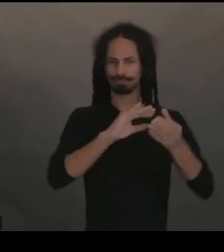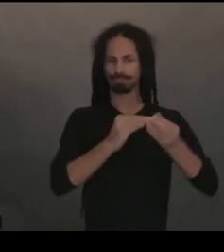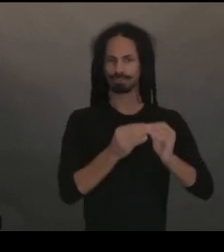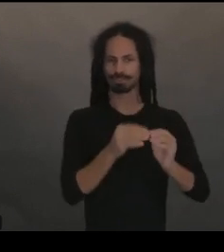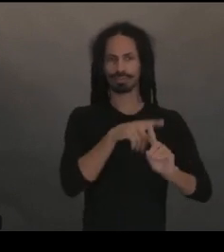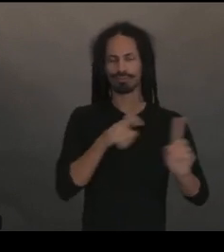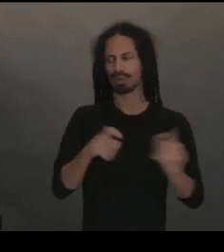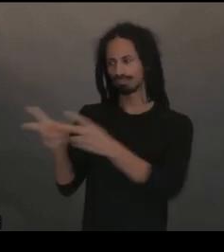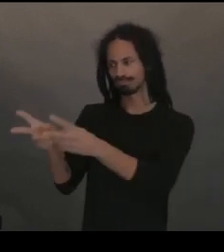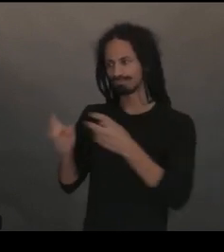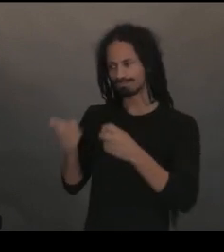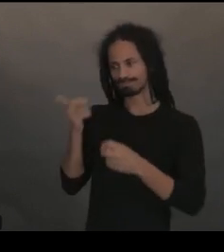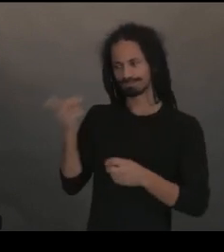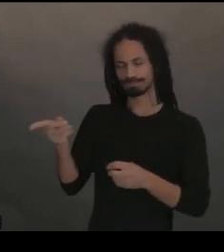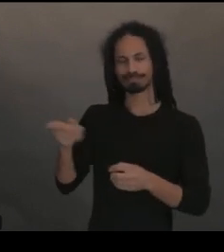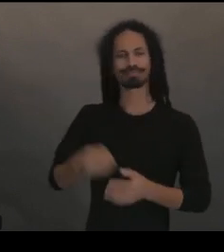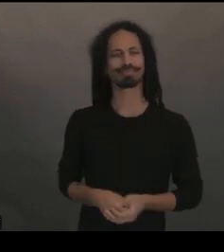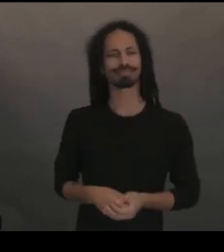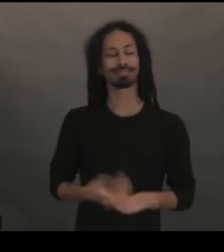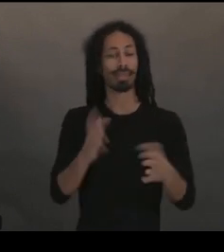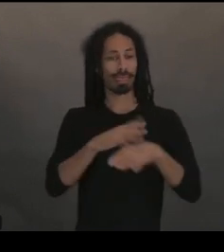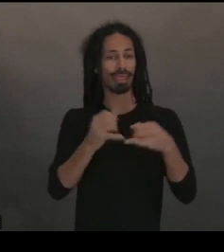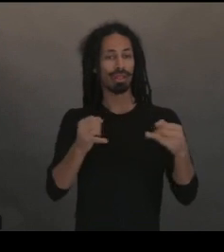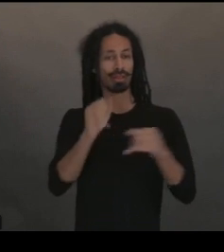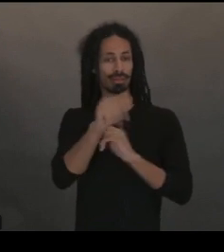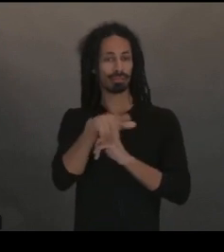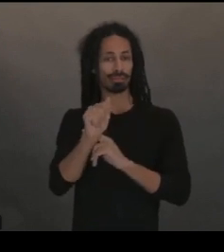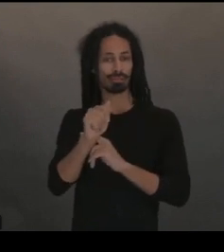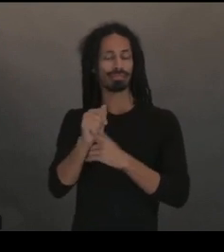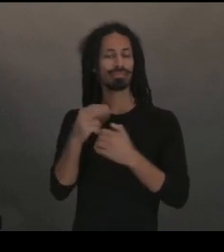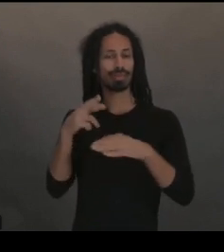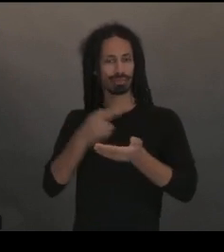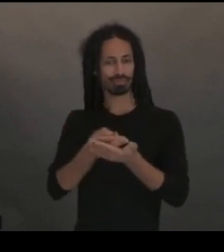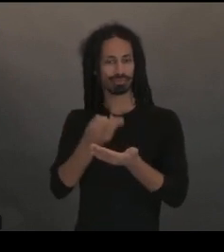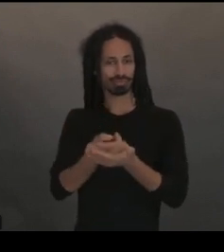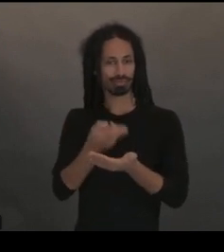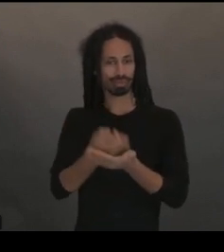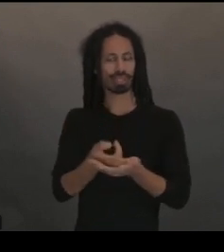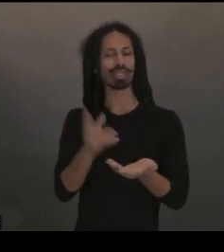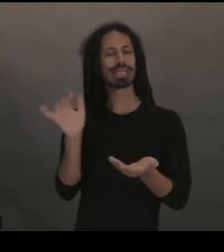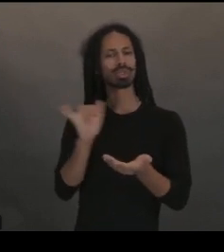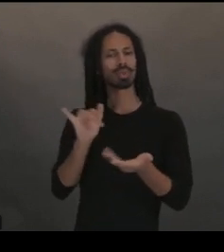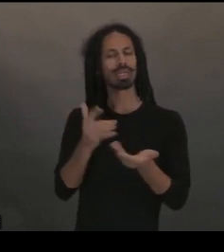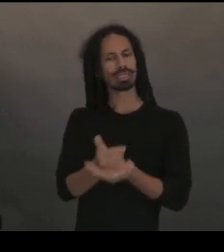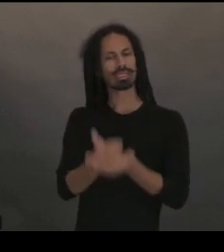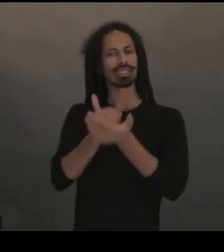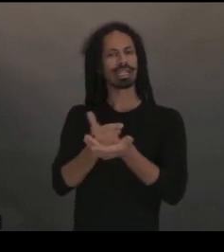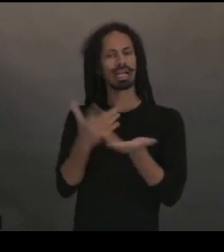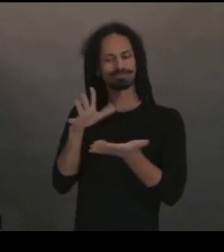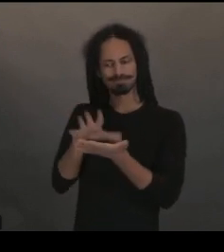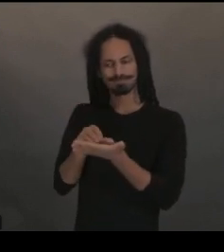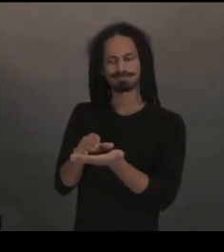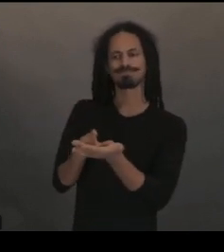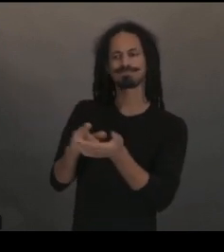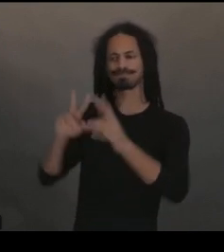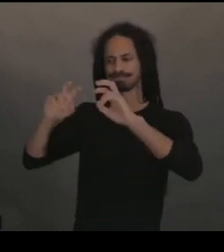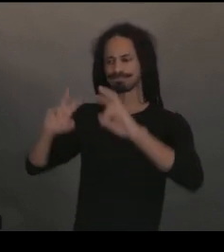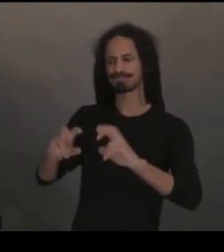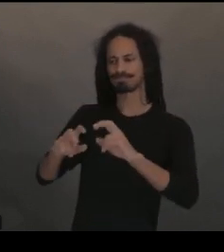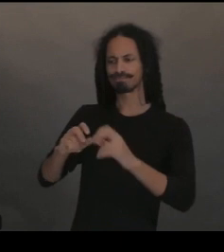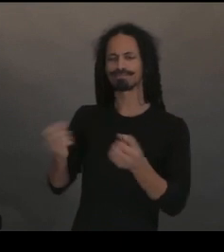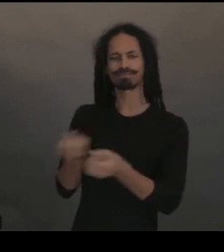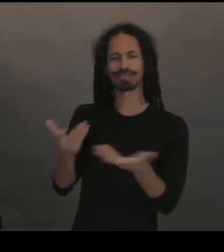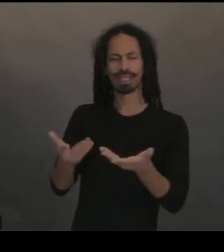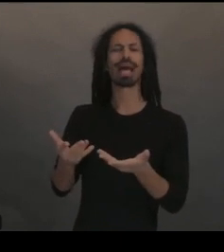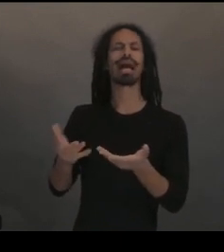about online APA resources that can help you become familiar with in-text citations.